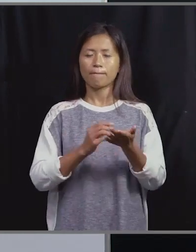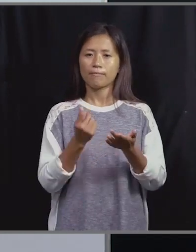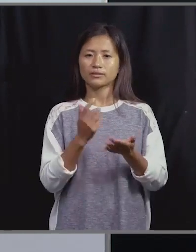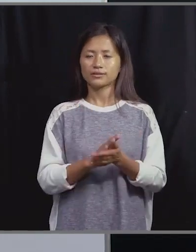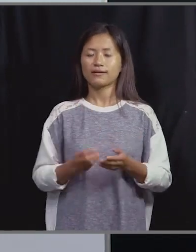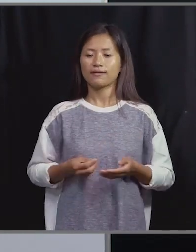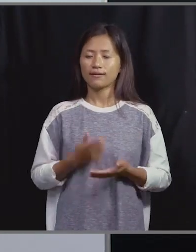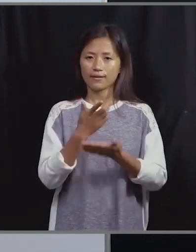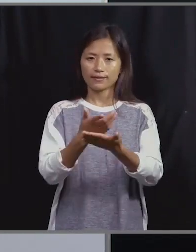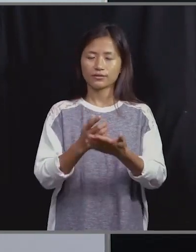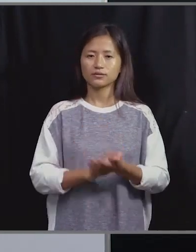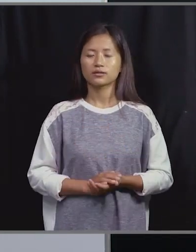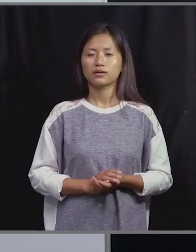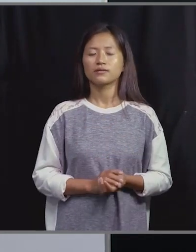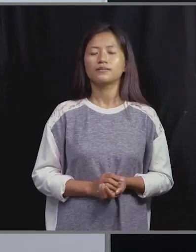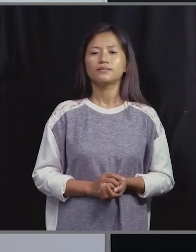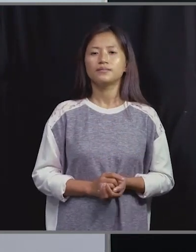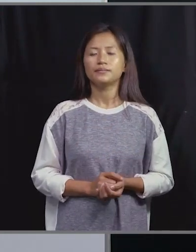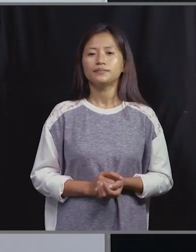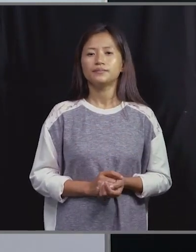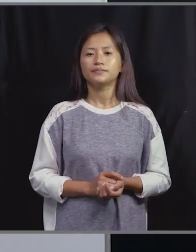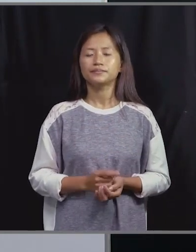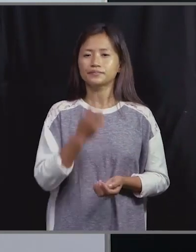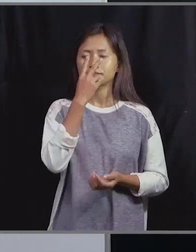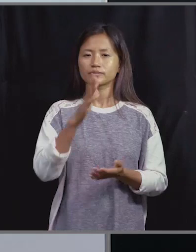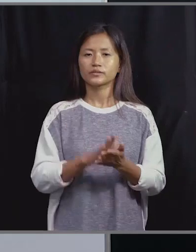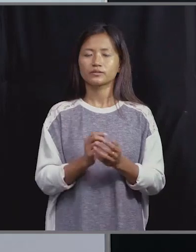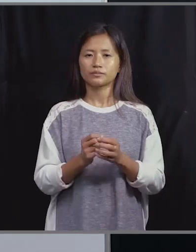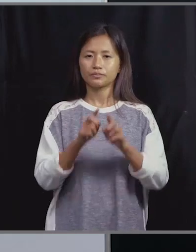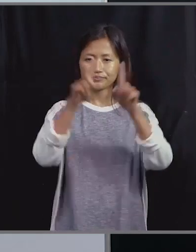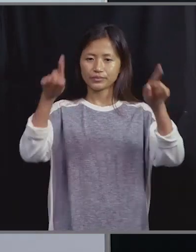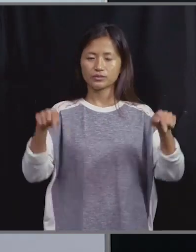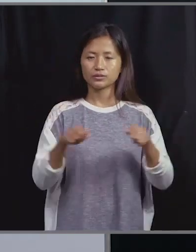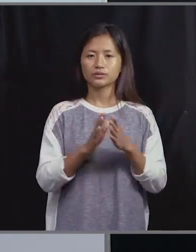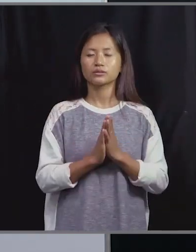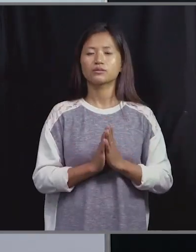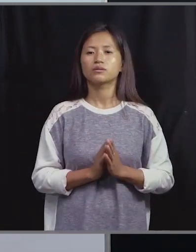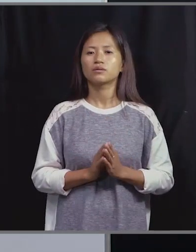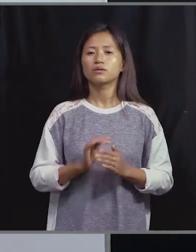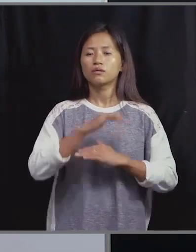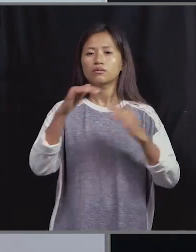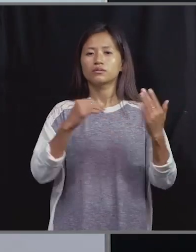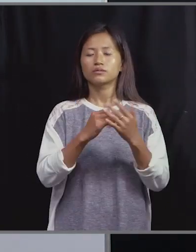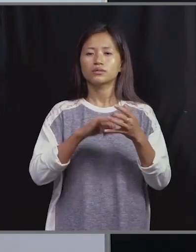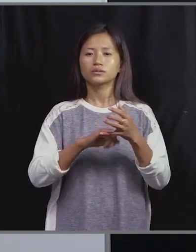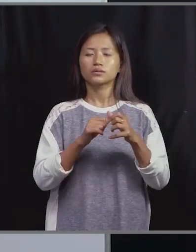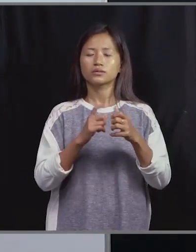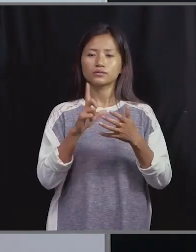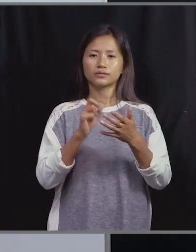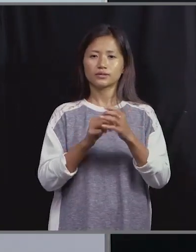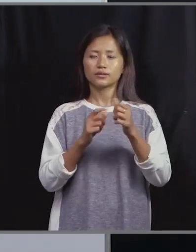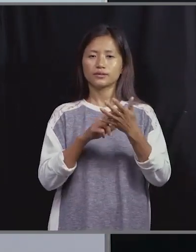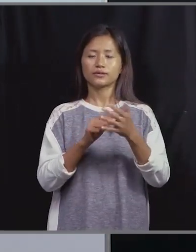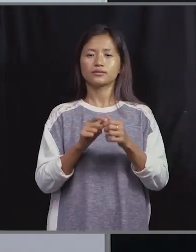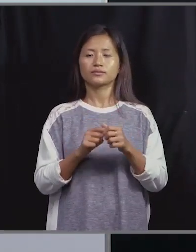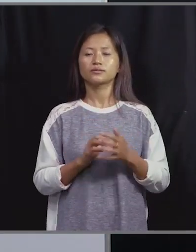the Britishers as well. So if you look at the picture of the overall picture of the Santals, you will find that